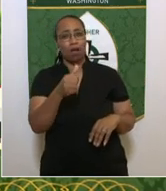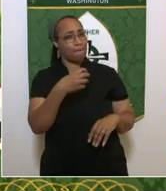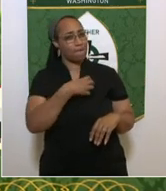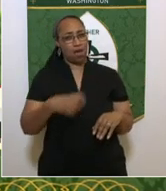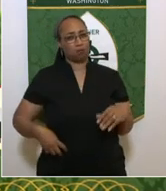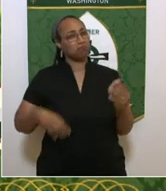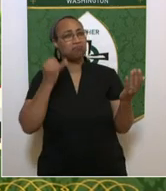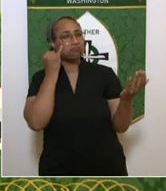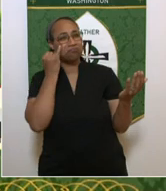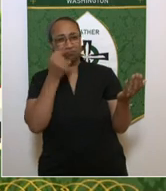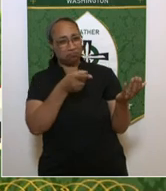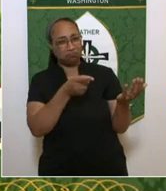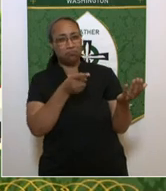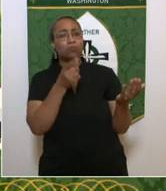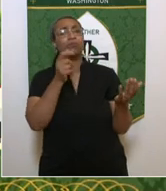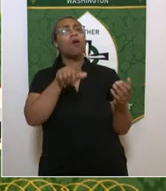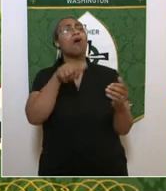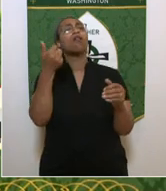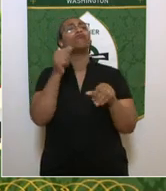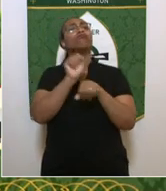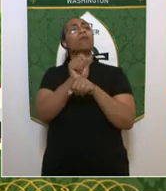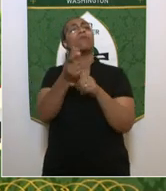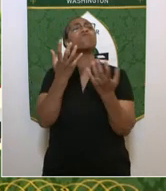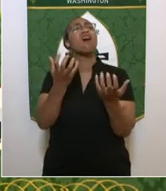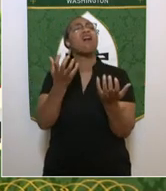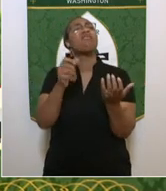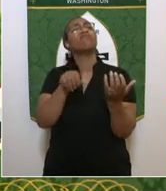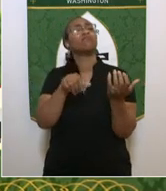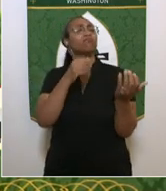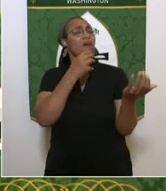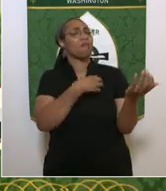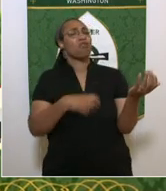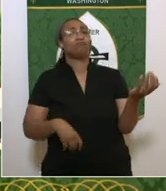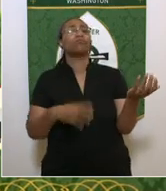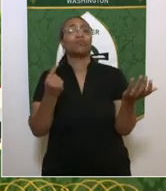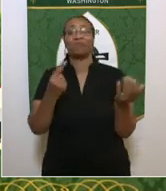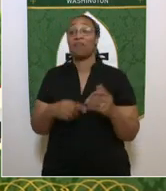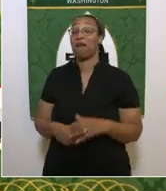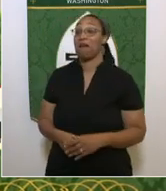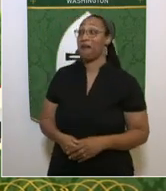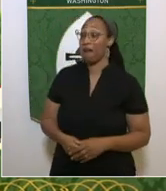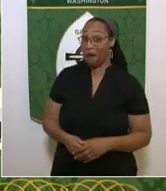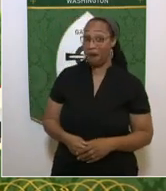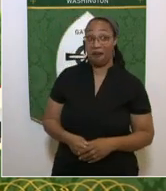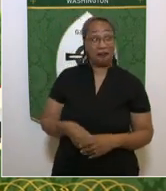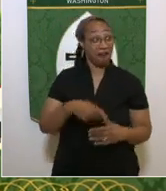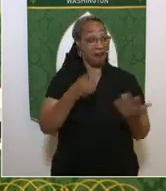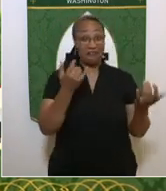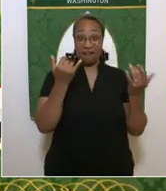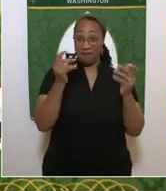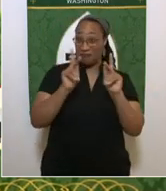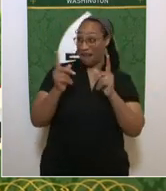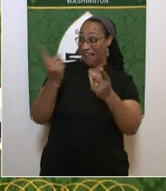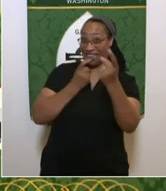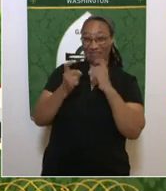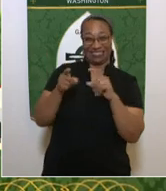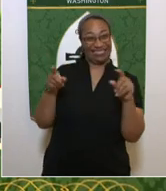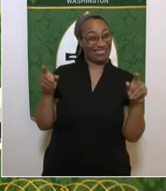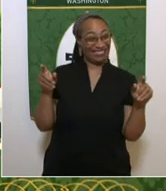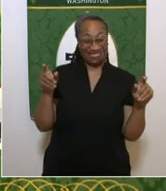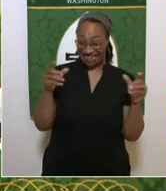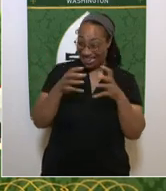I wasn't the mayor, what job did I want? People ask me this a lot lately, and I don't know how to take that.